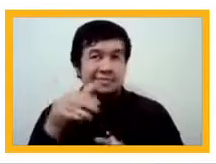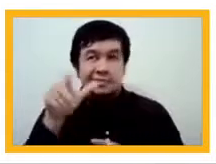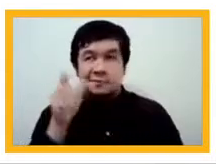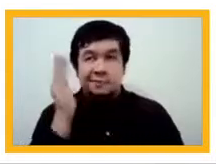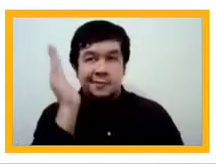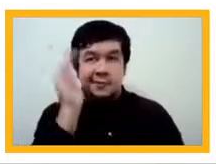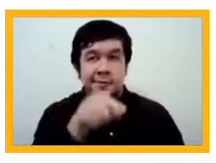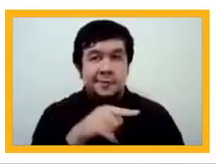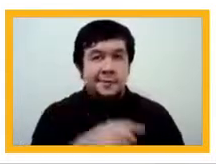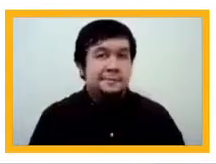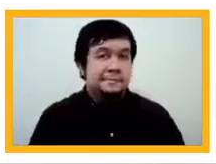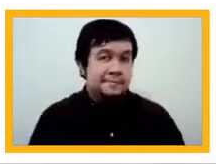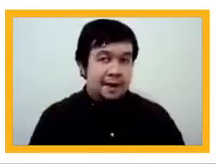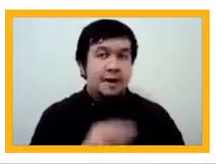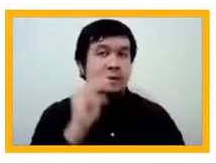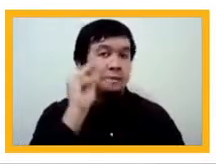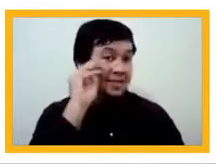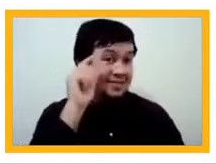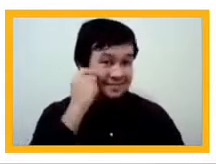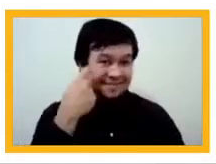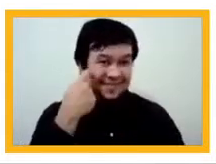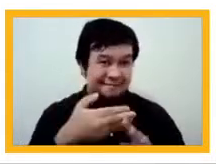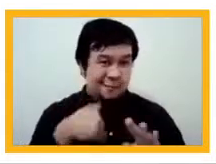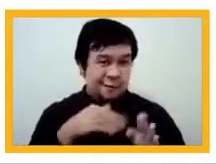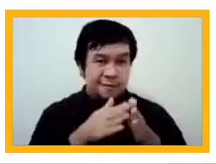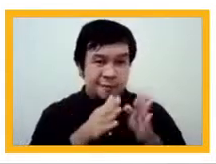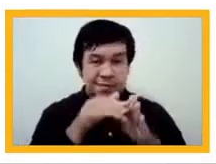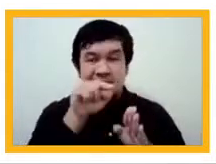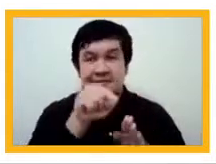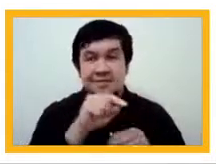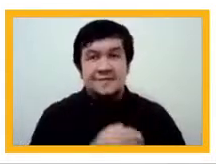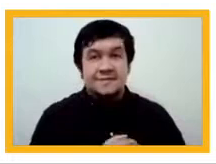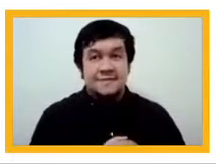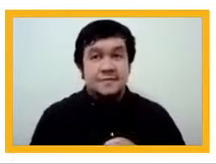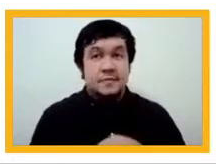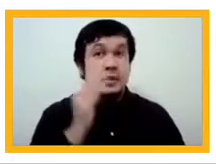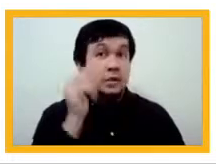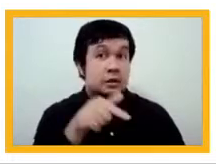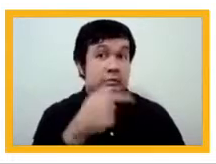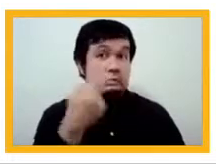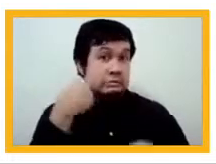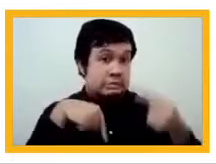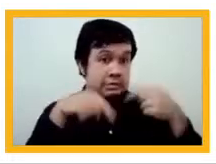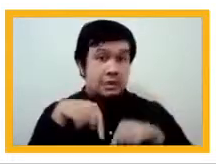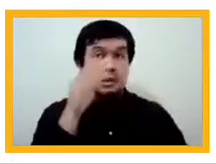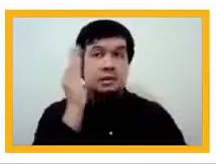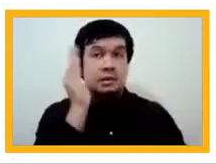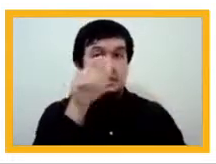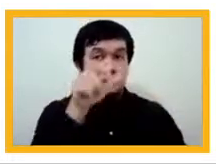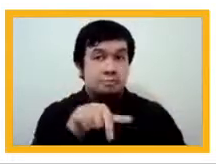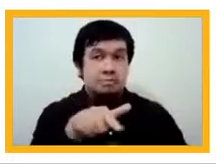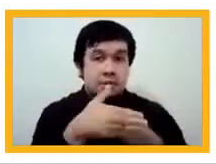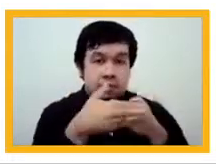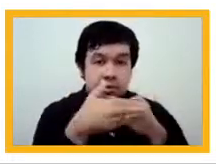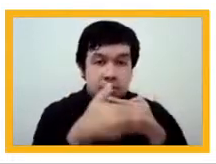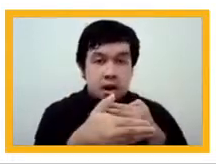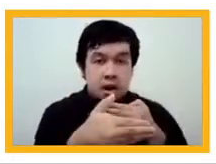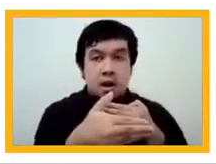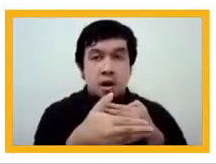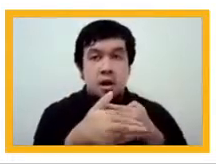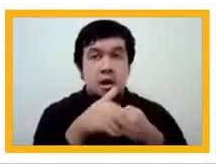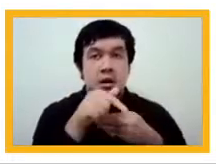reflections on what has been discussed and how we are taking this forward. And then we are going to a last round to hear from